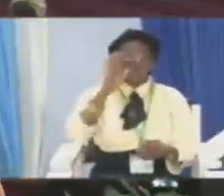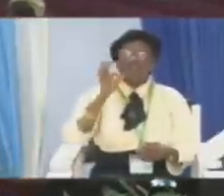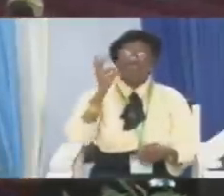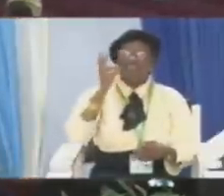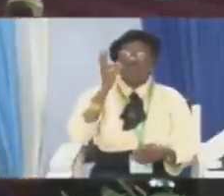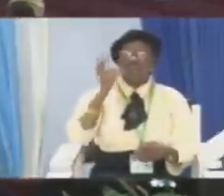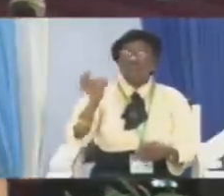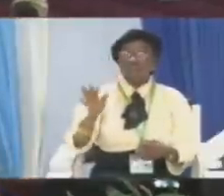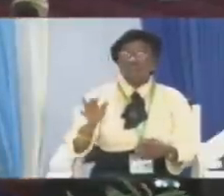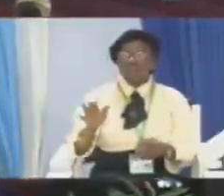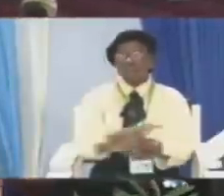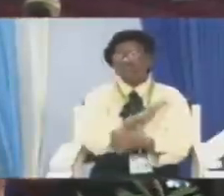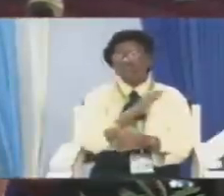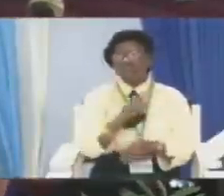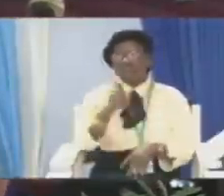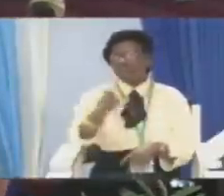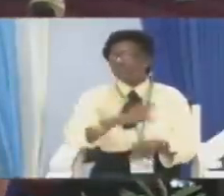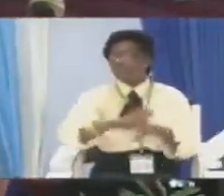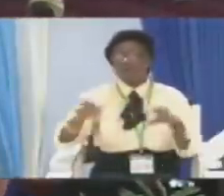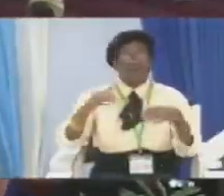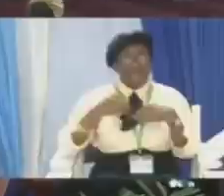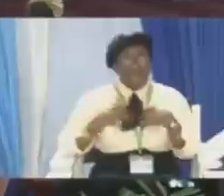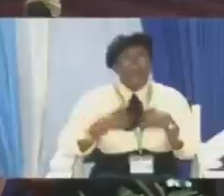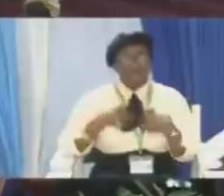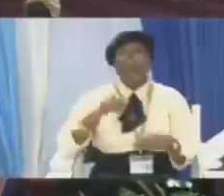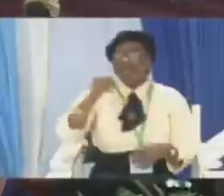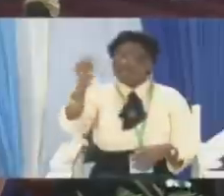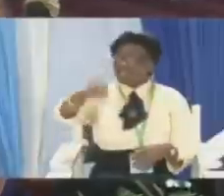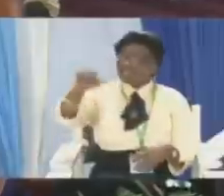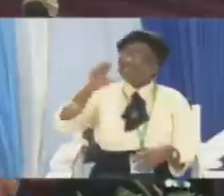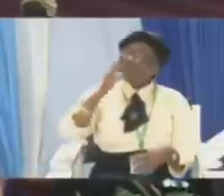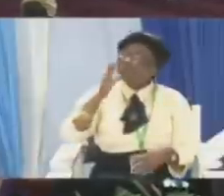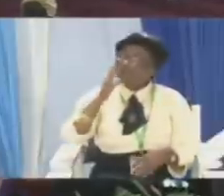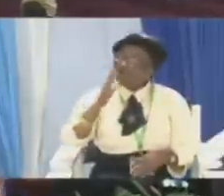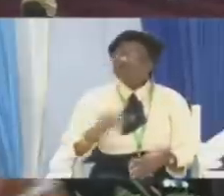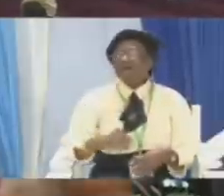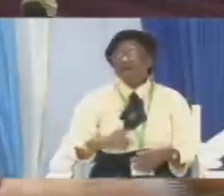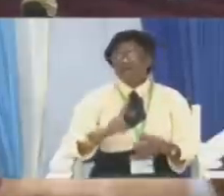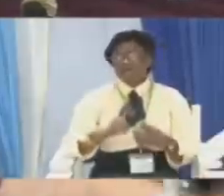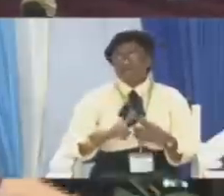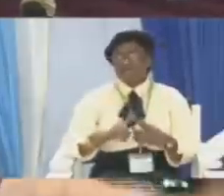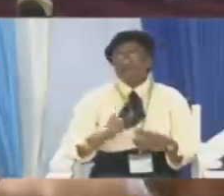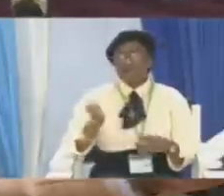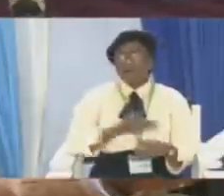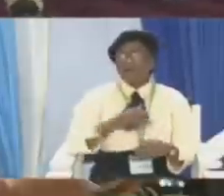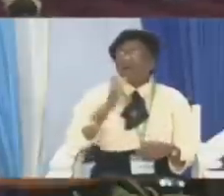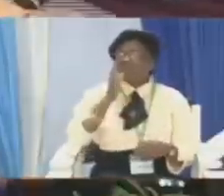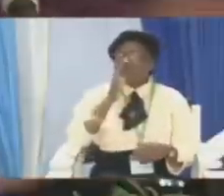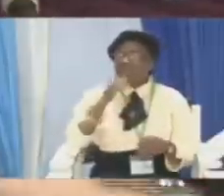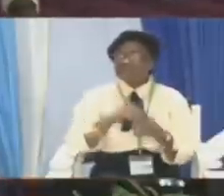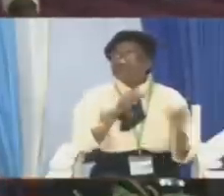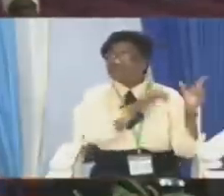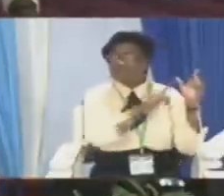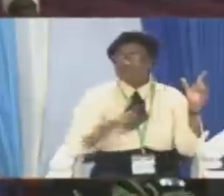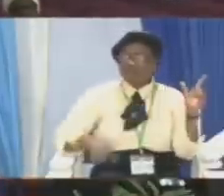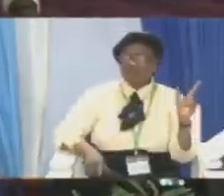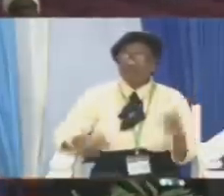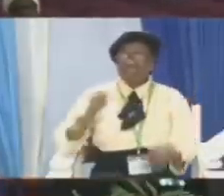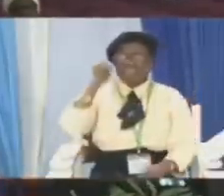You don't have any mother to use that unfruitfulness to resemble. Our mommy in the Lord, she's